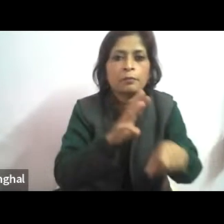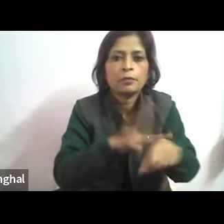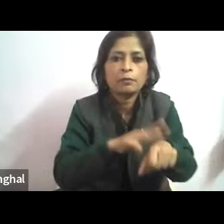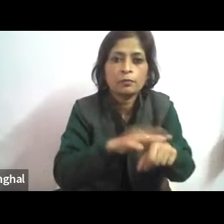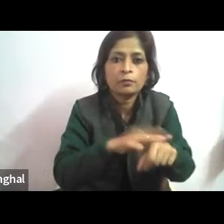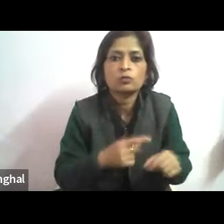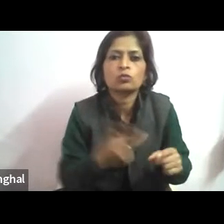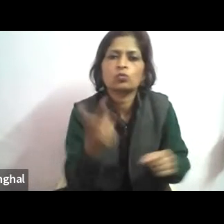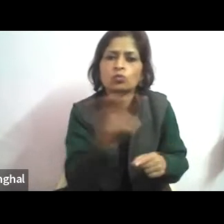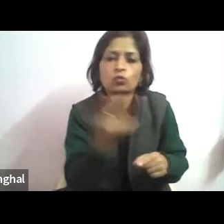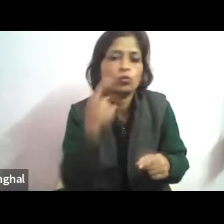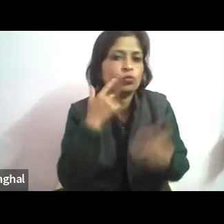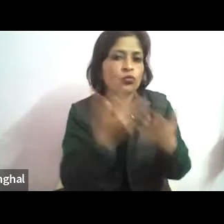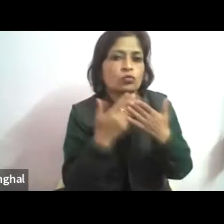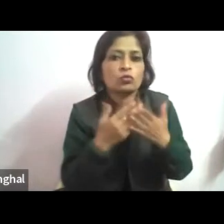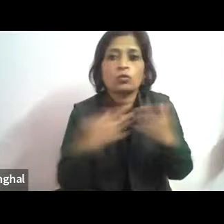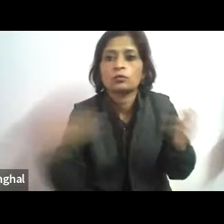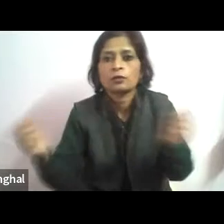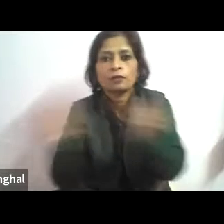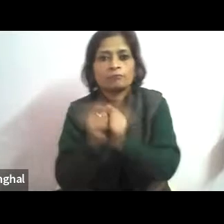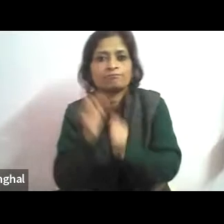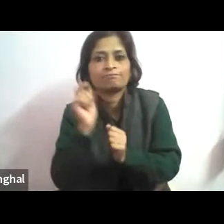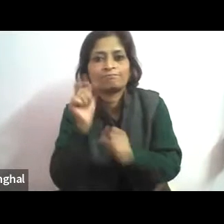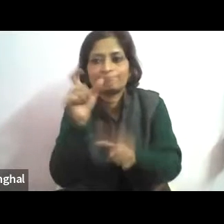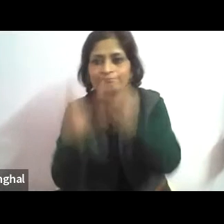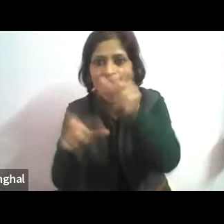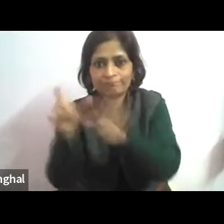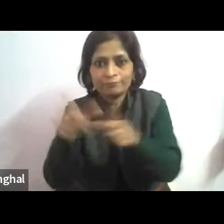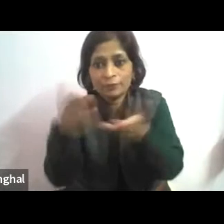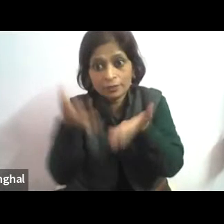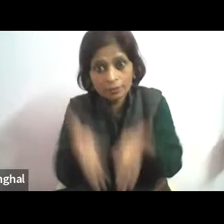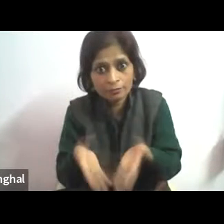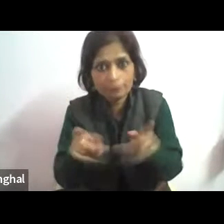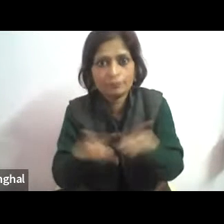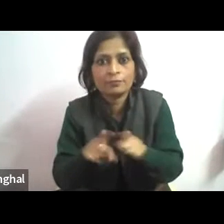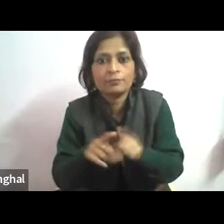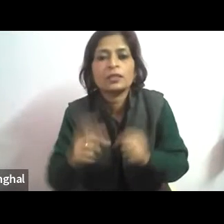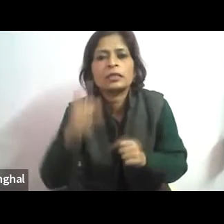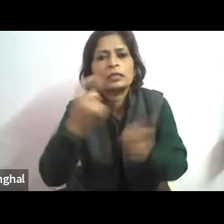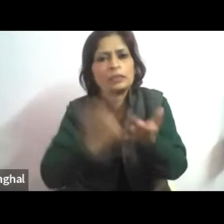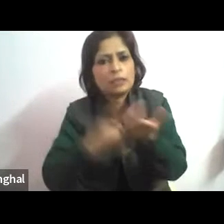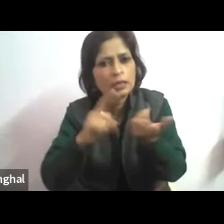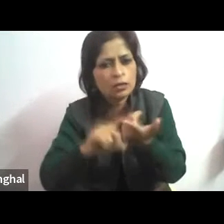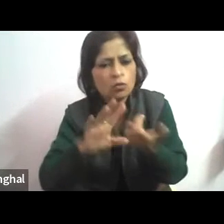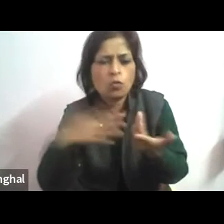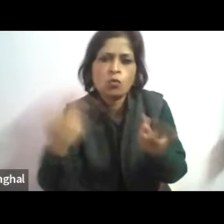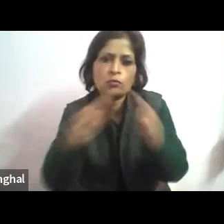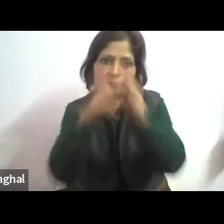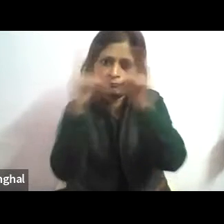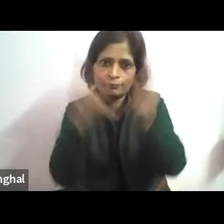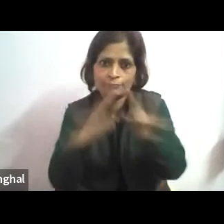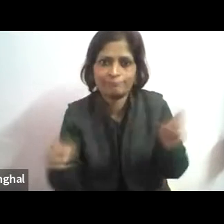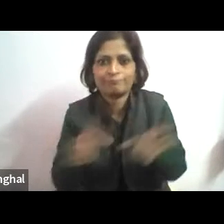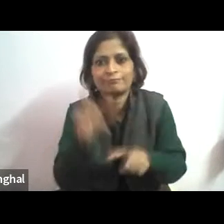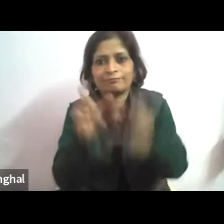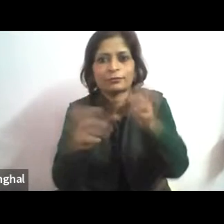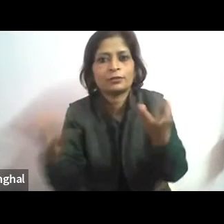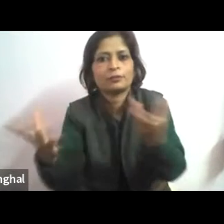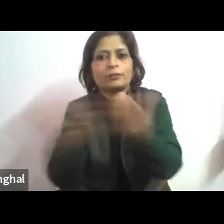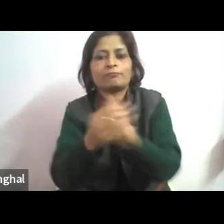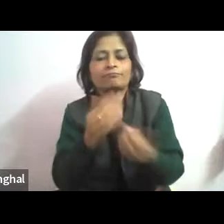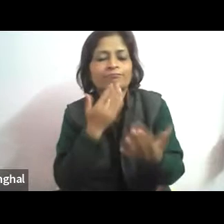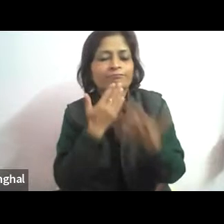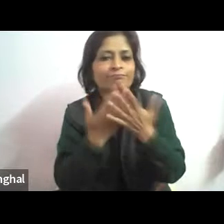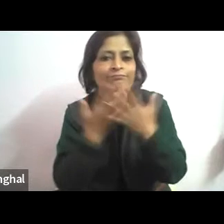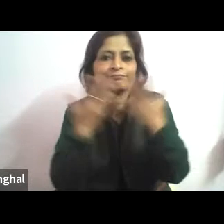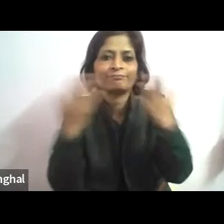institution, and all my fellow professionals who are here, either as CRE or my international colleagues. Thank you very much for